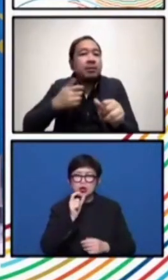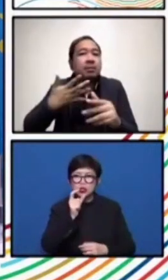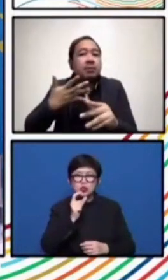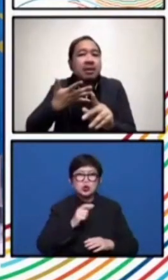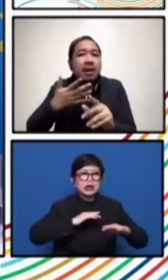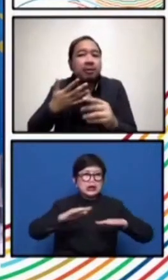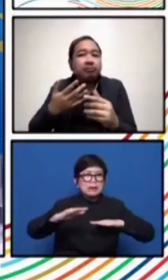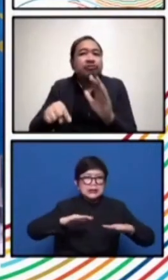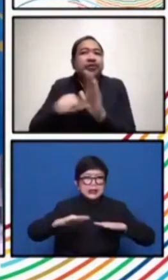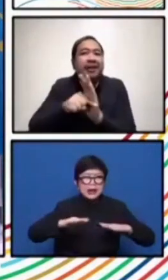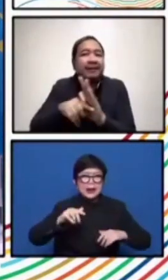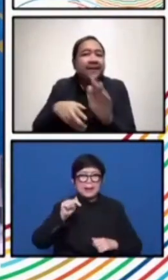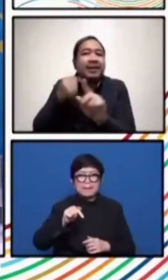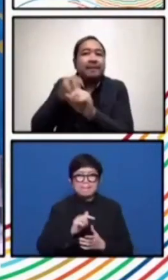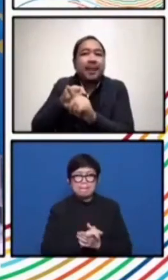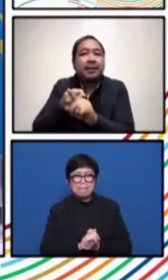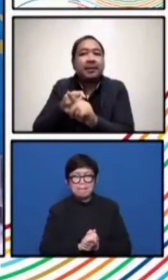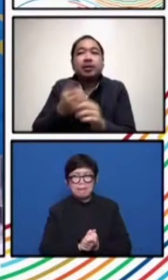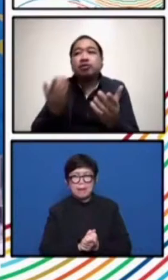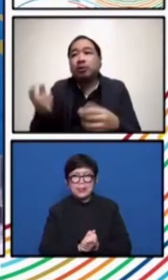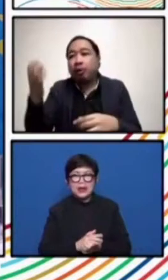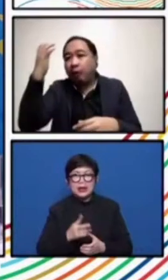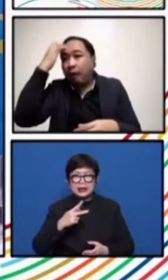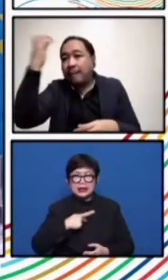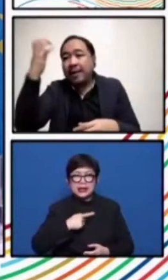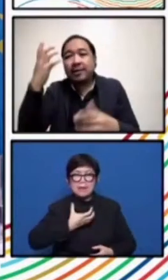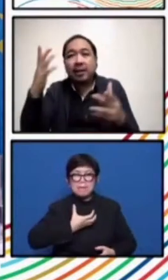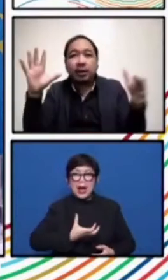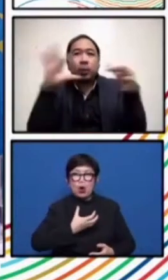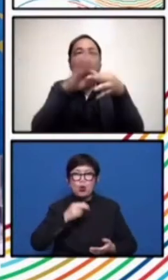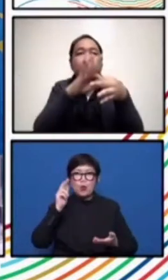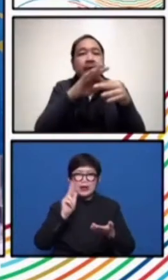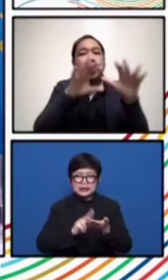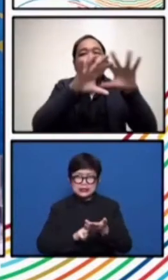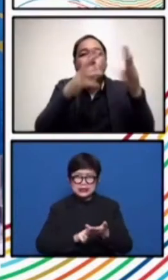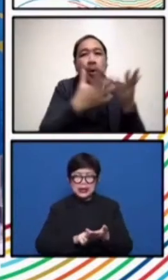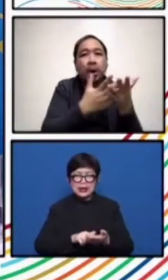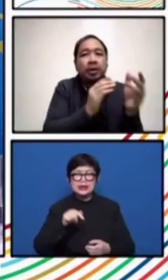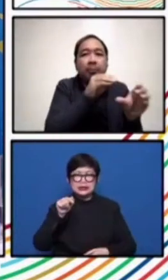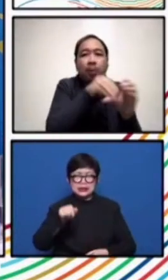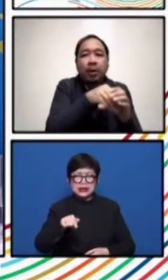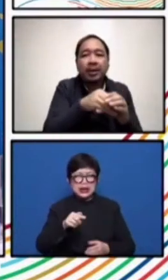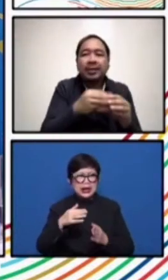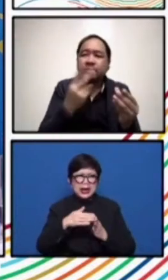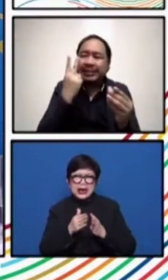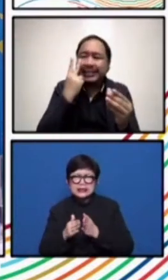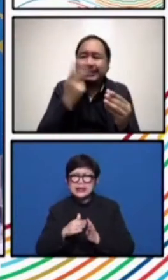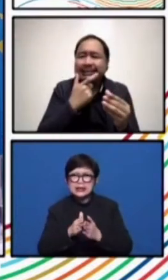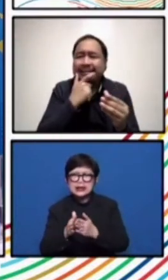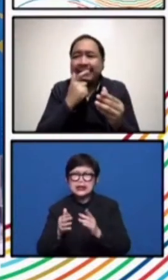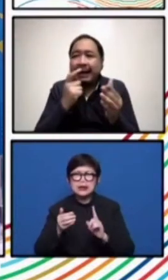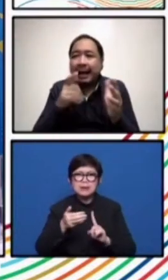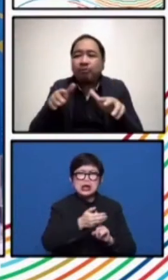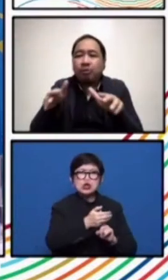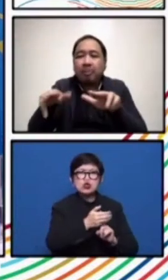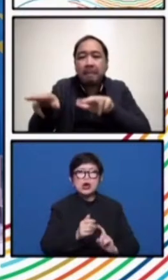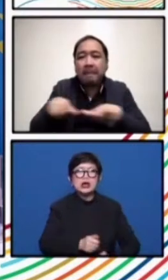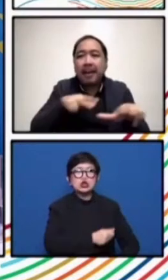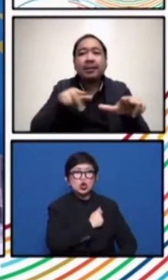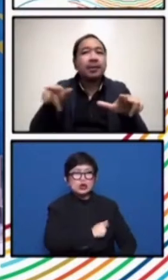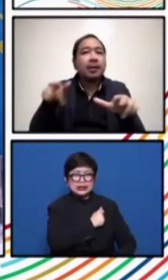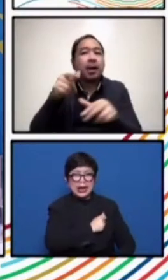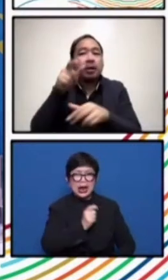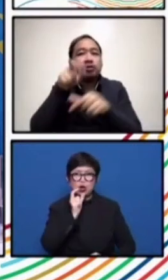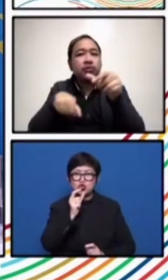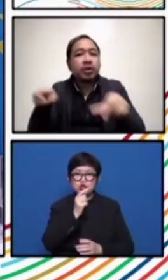we'll work closely with World Bank and ensuring the days in adaptive social protection strategy for Tonga where disaster risk Finance emergency